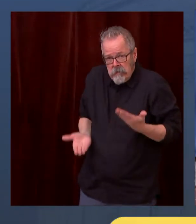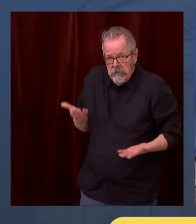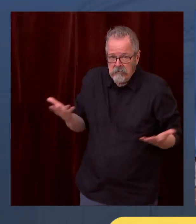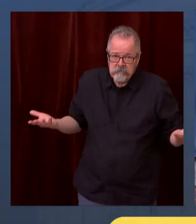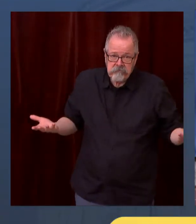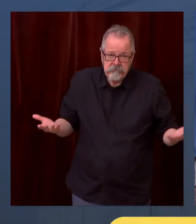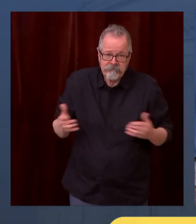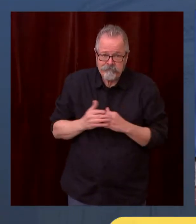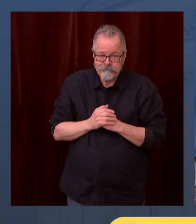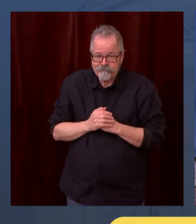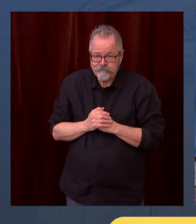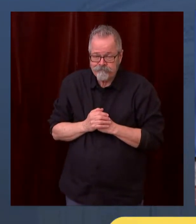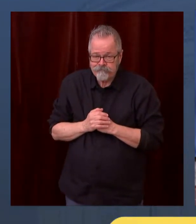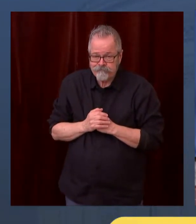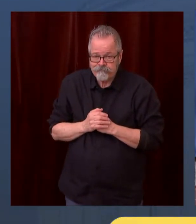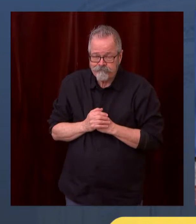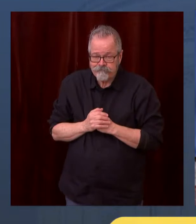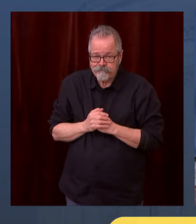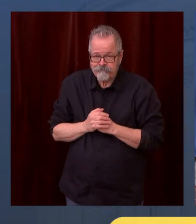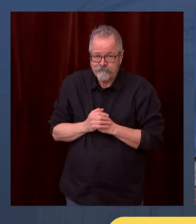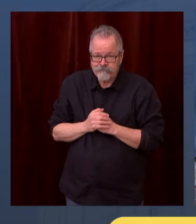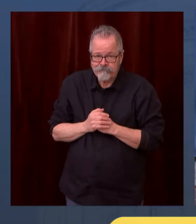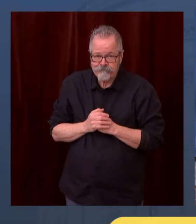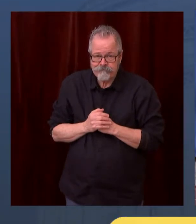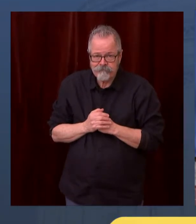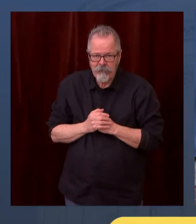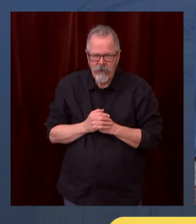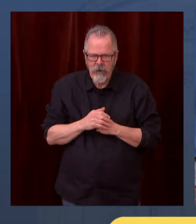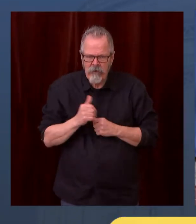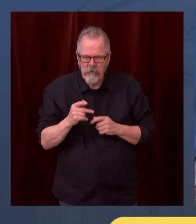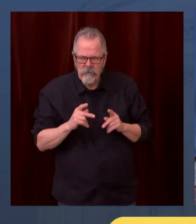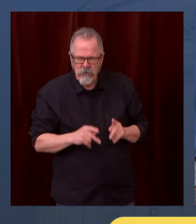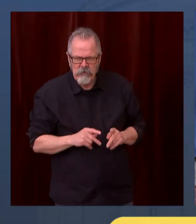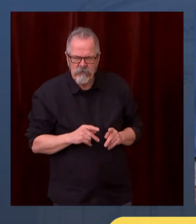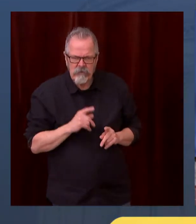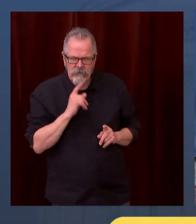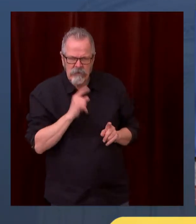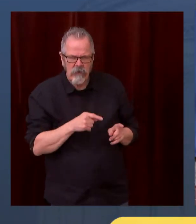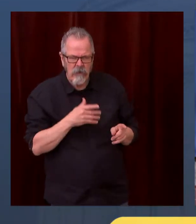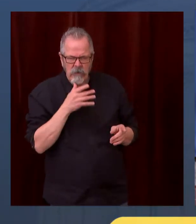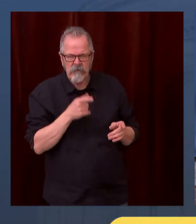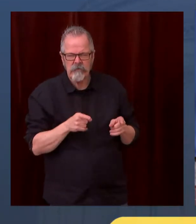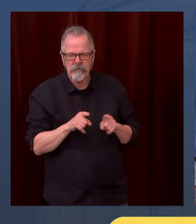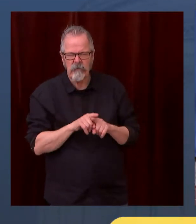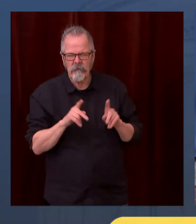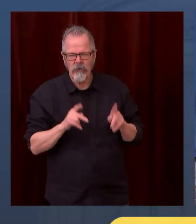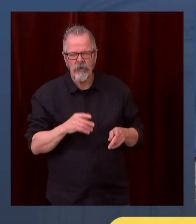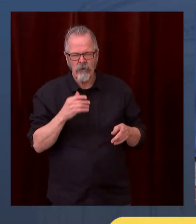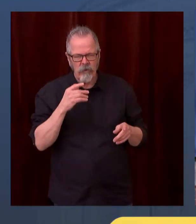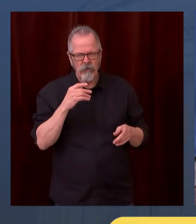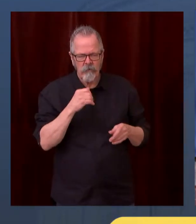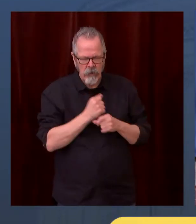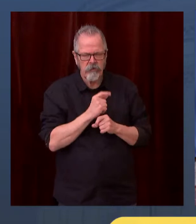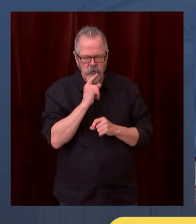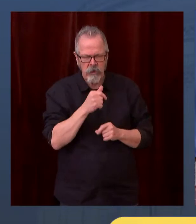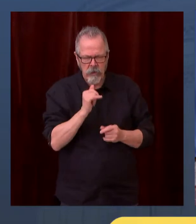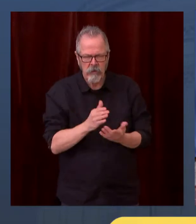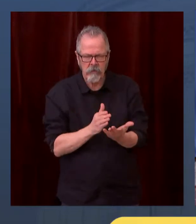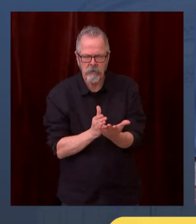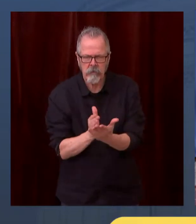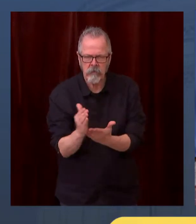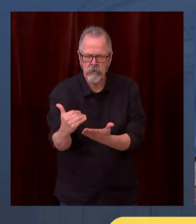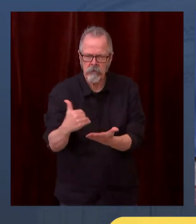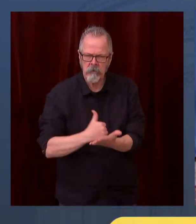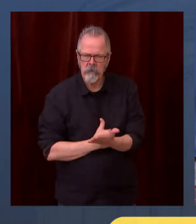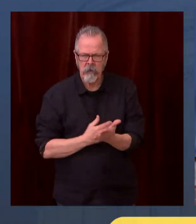was going to say a very similar answer is that we're constantly looking at ways to improve both transparency and also information to the public,